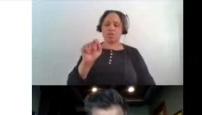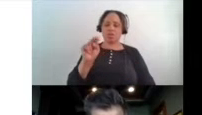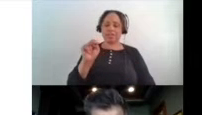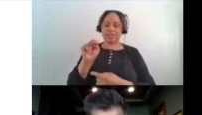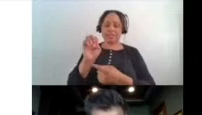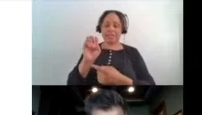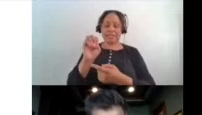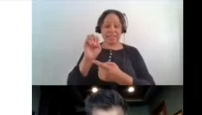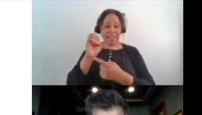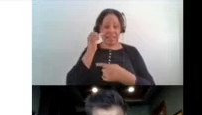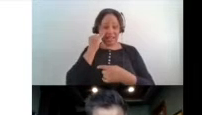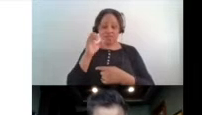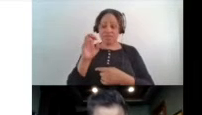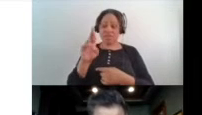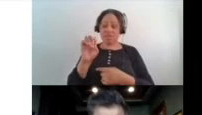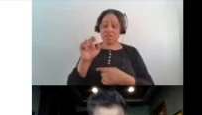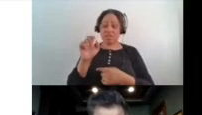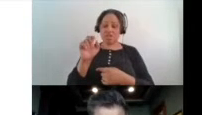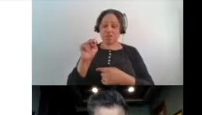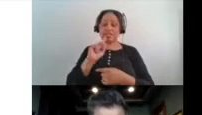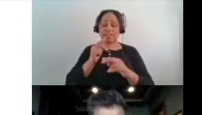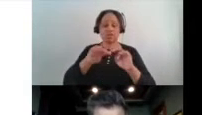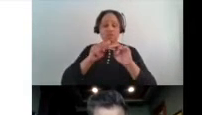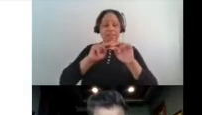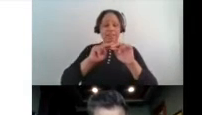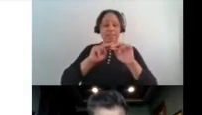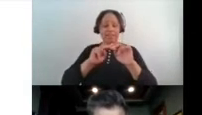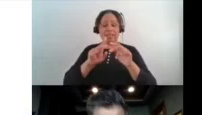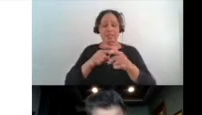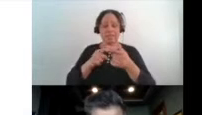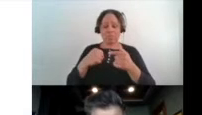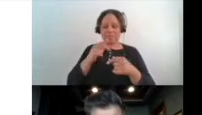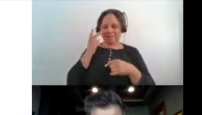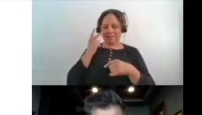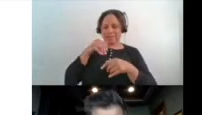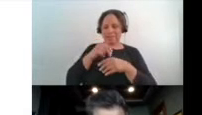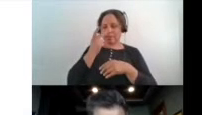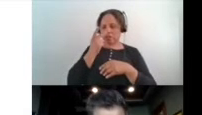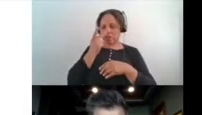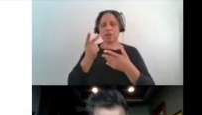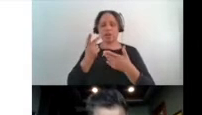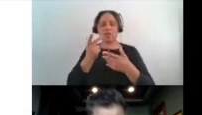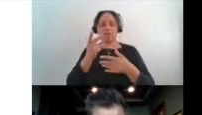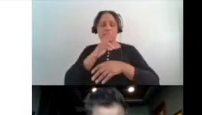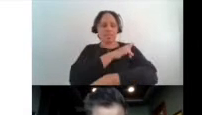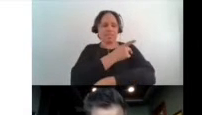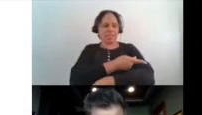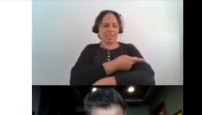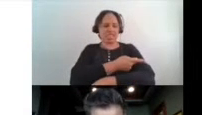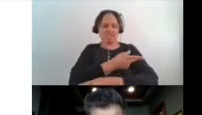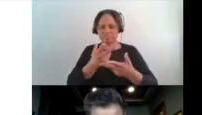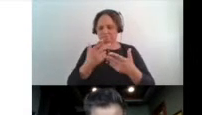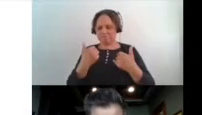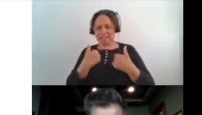the kidney's not filtering it out. We can see in the urine that the patients are spilling protein or other components of the plasma that should not be filtered through